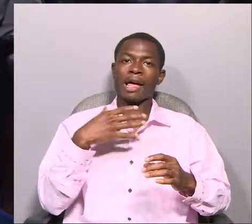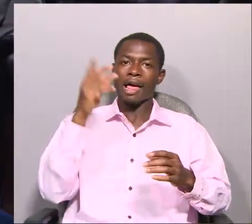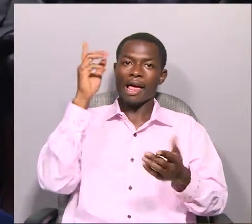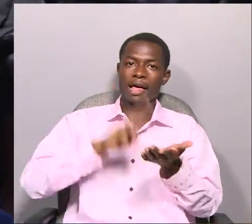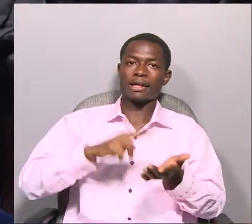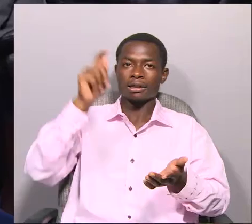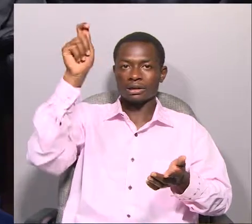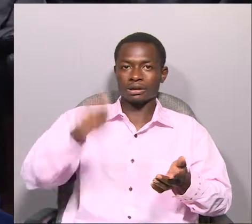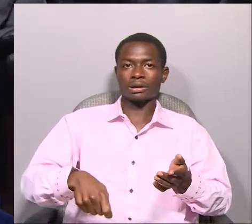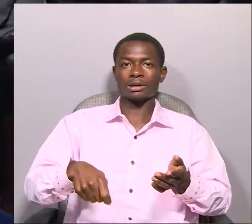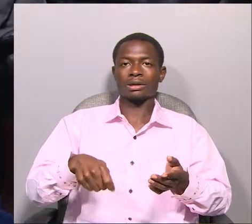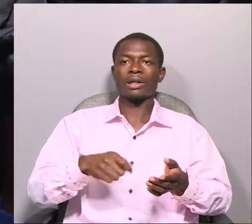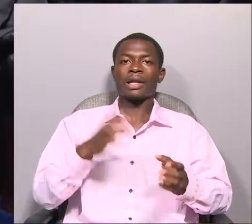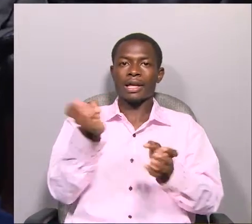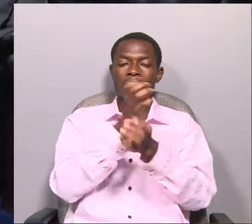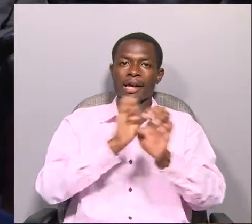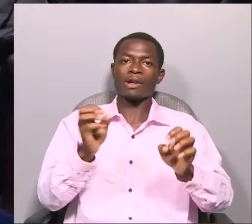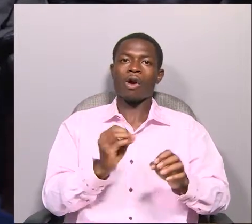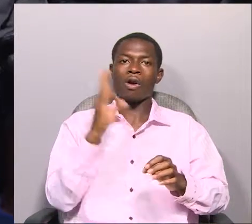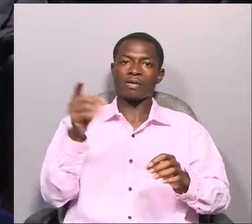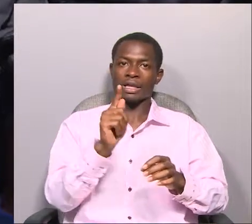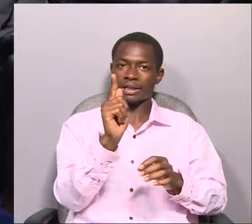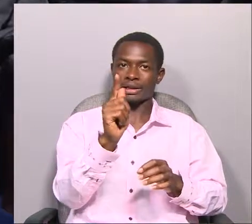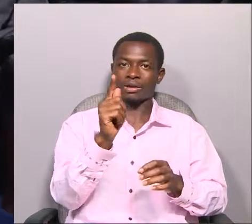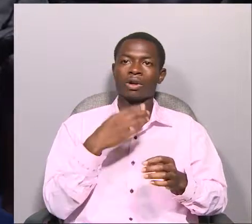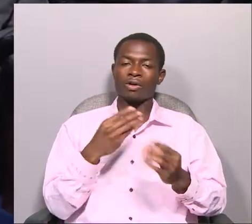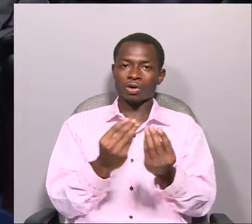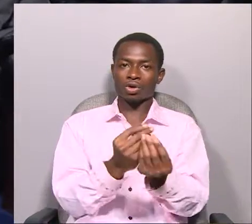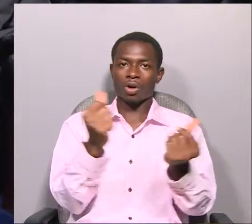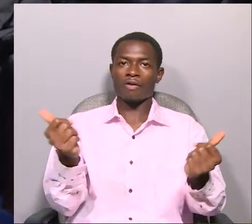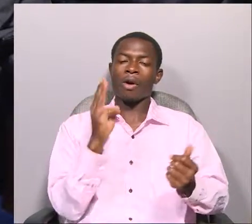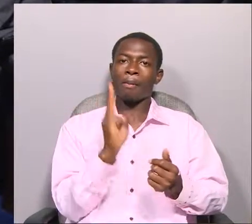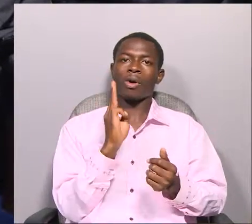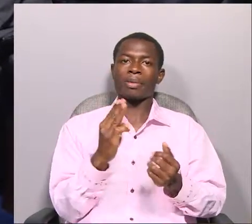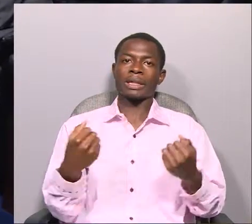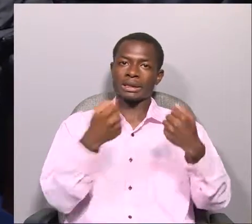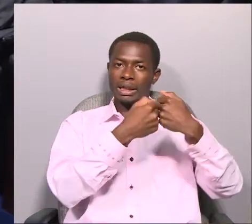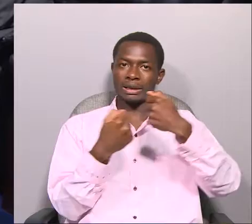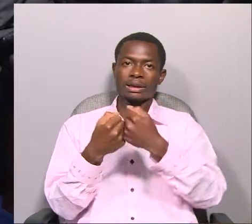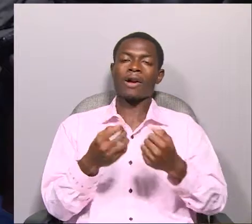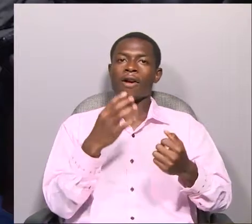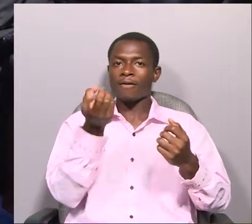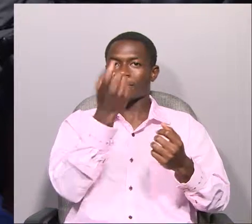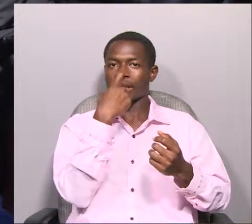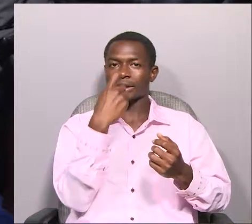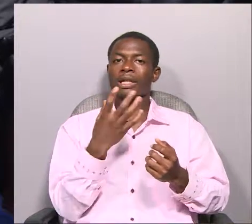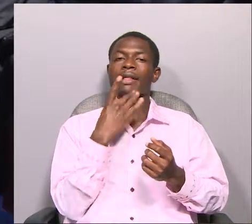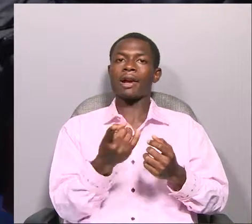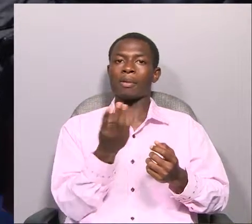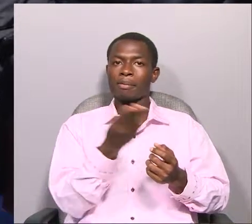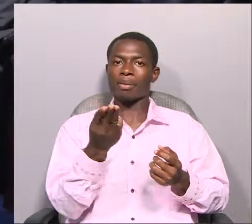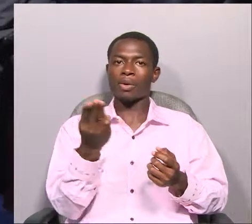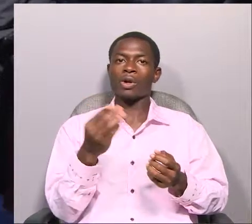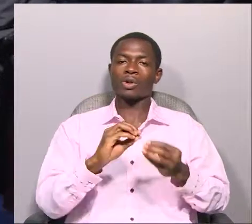justice. The end and objective of all this is to solve the problems and challenges that are facing young people today